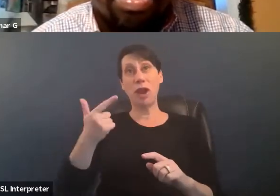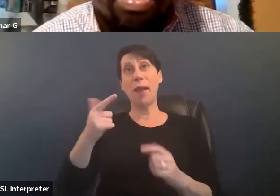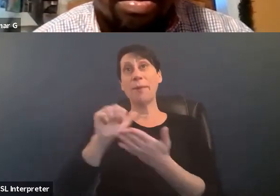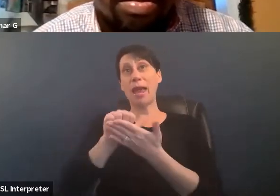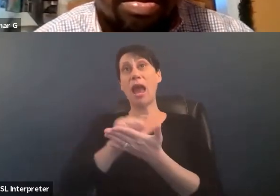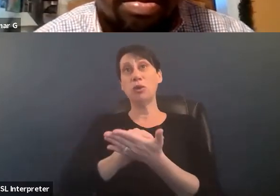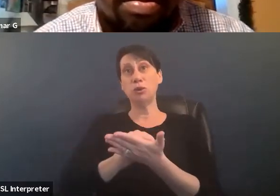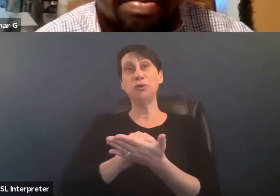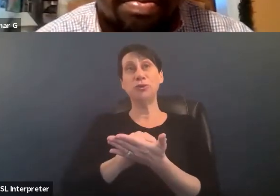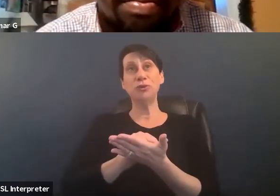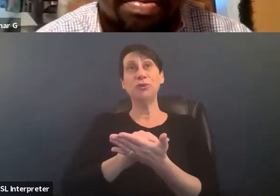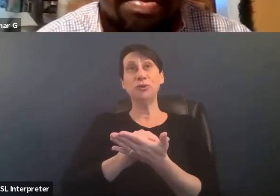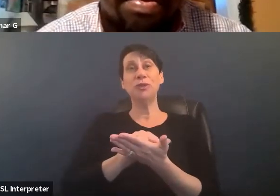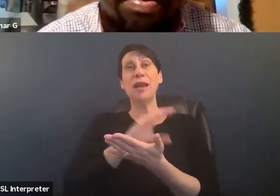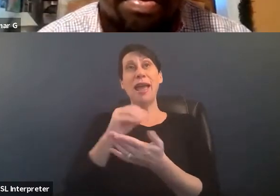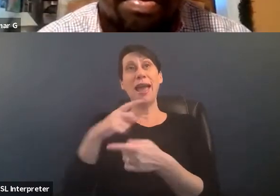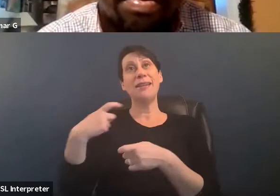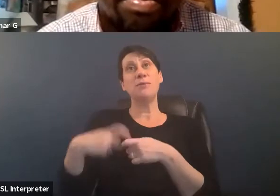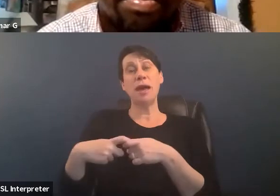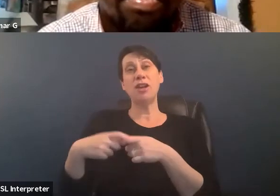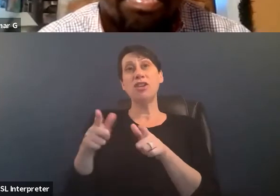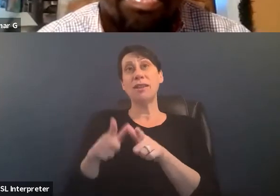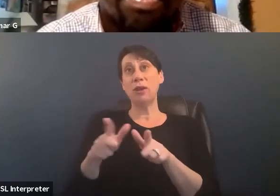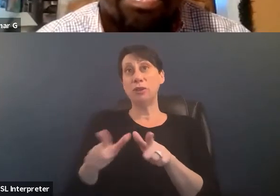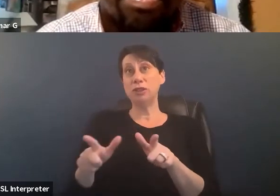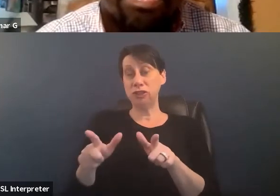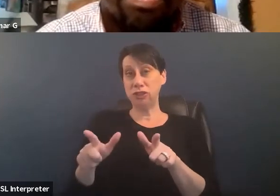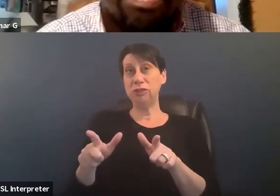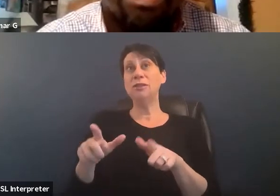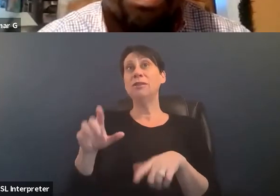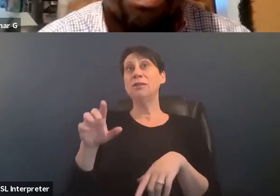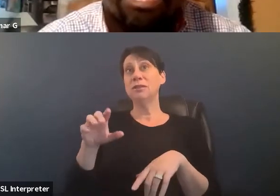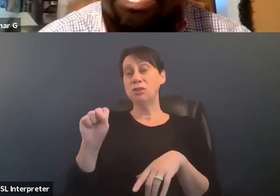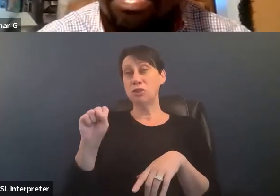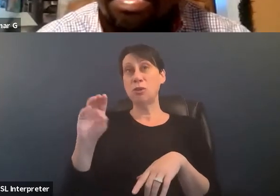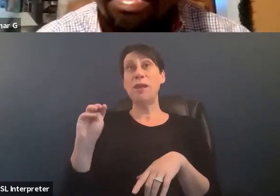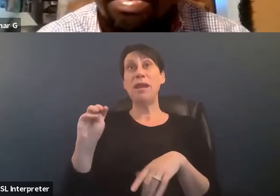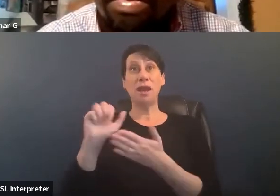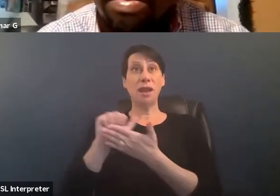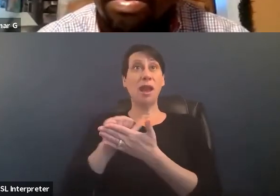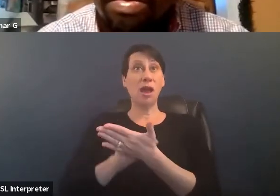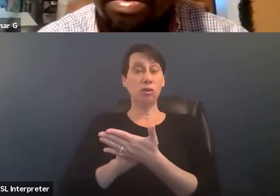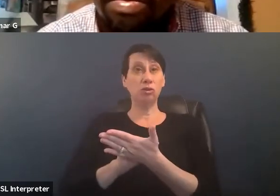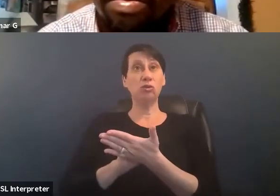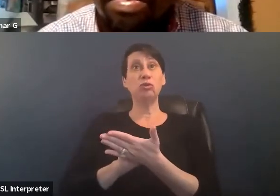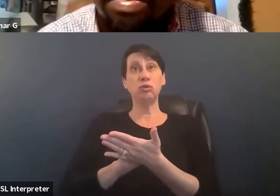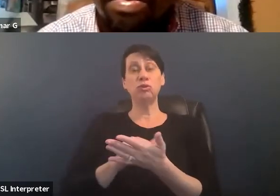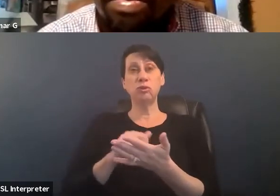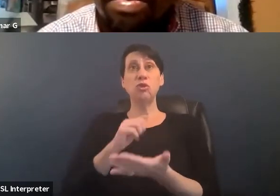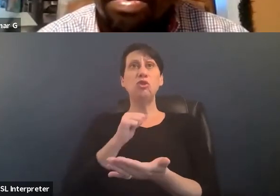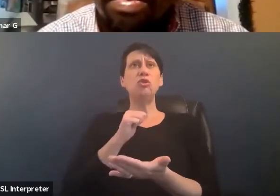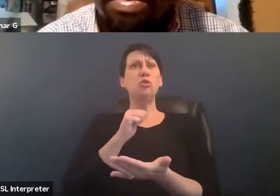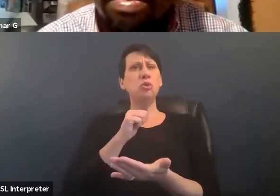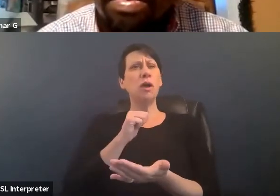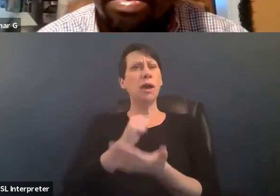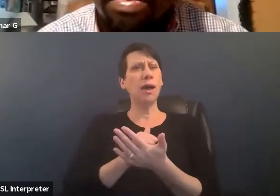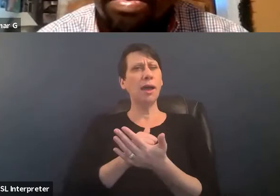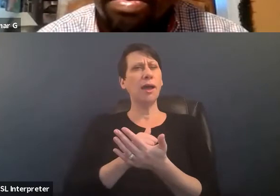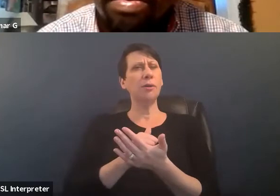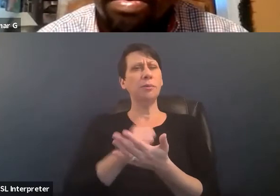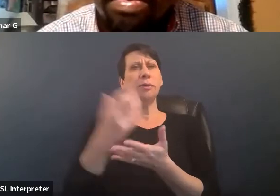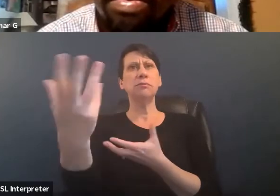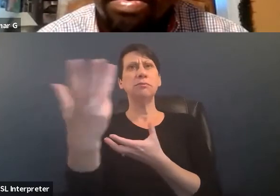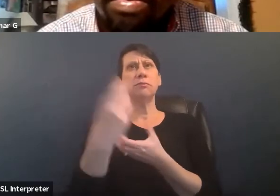and a Spanish language social media accounts as ways to keep folks engaged and get new folks engaged in